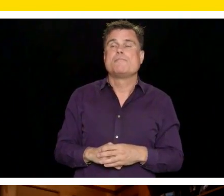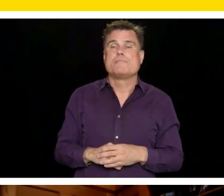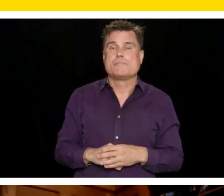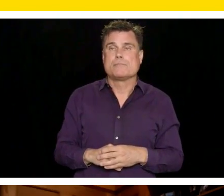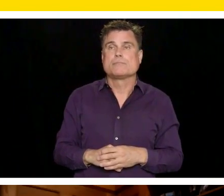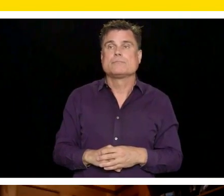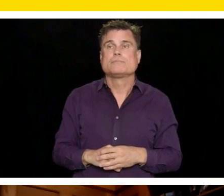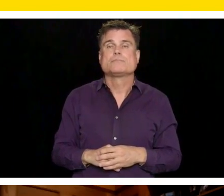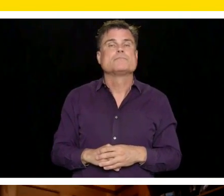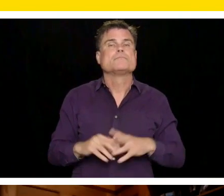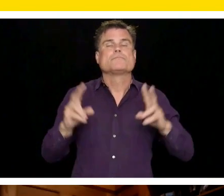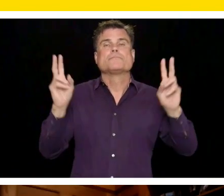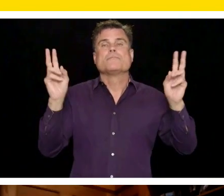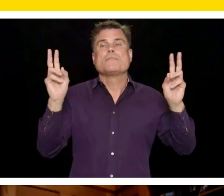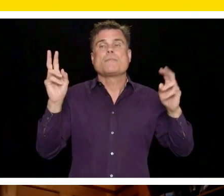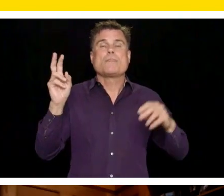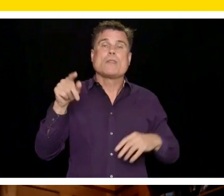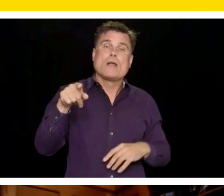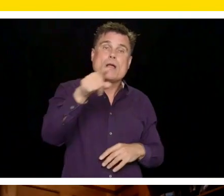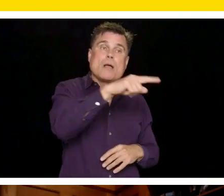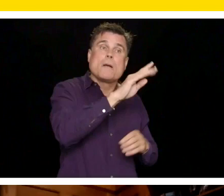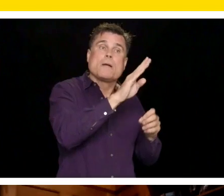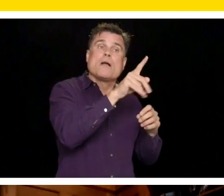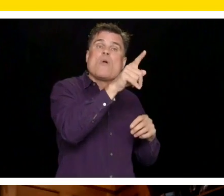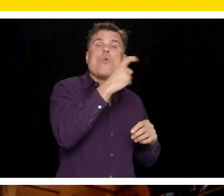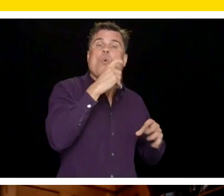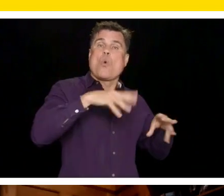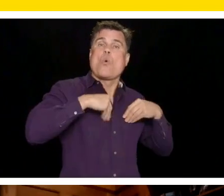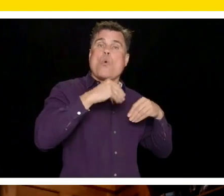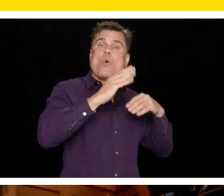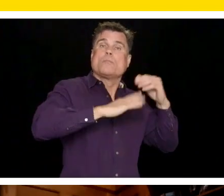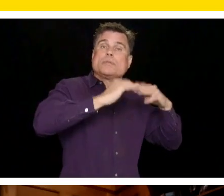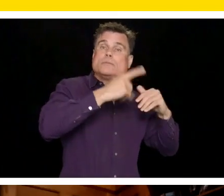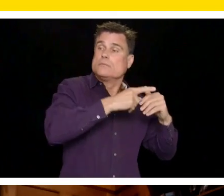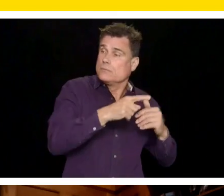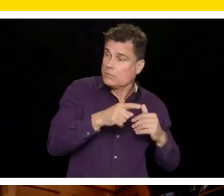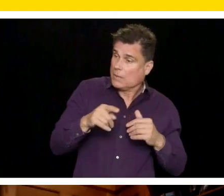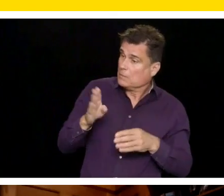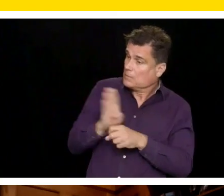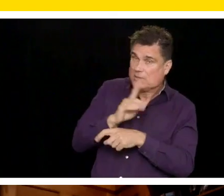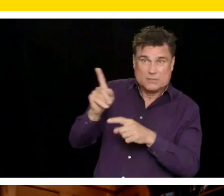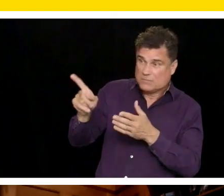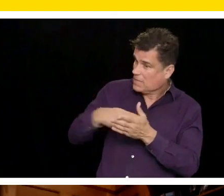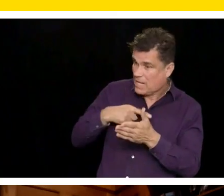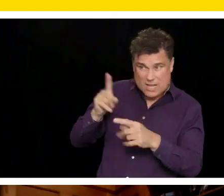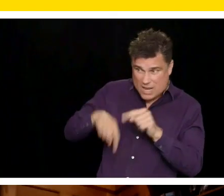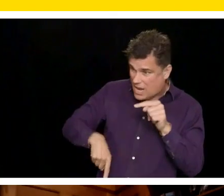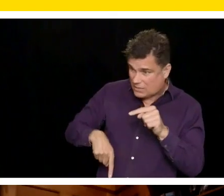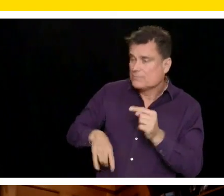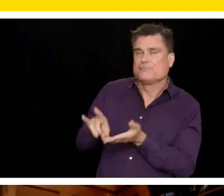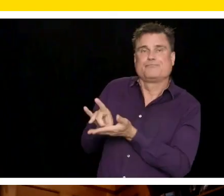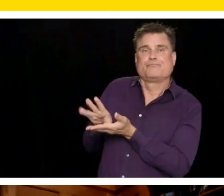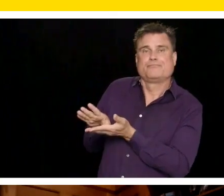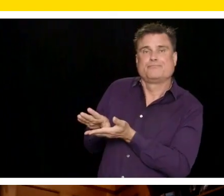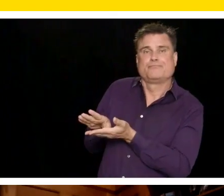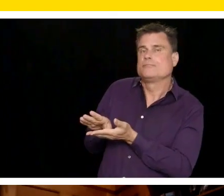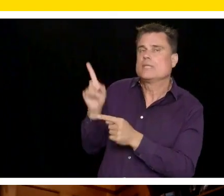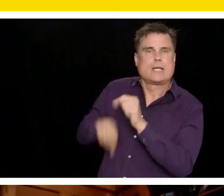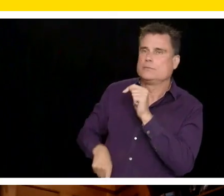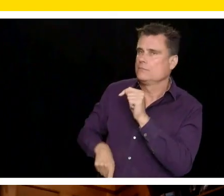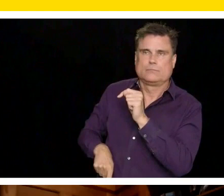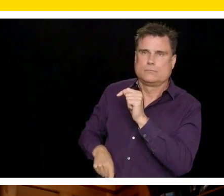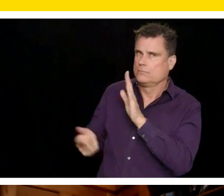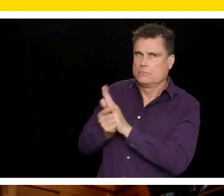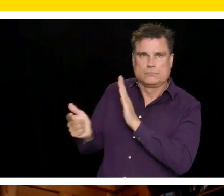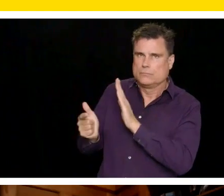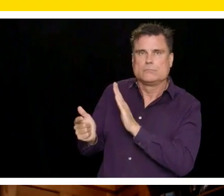different programs. And I know that Small Business BC has a lot of good details. If you're not too sure about all the details, you don't have to